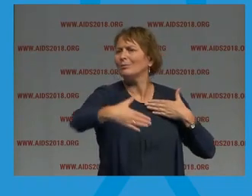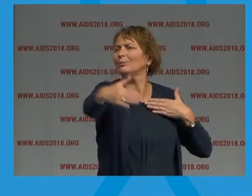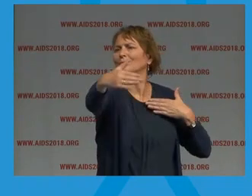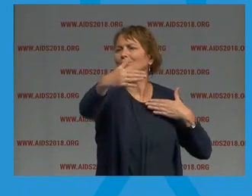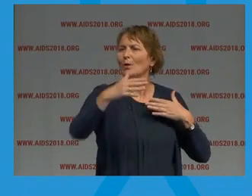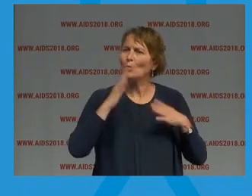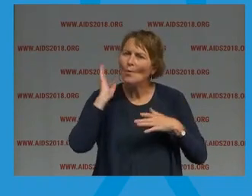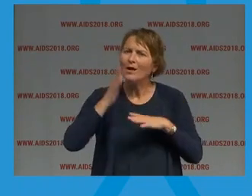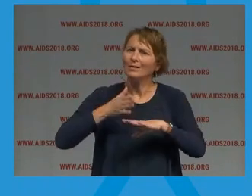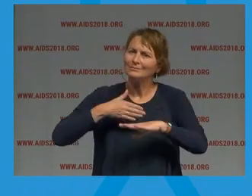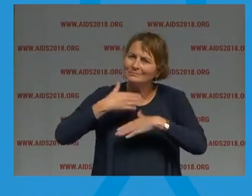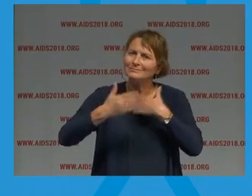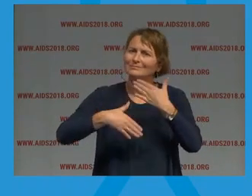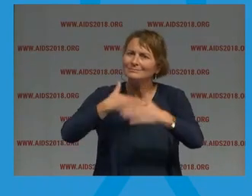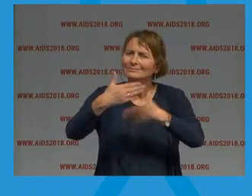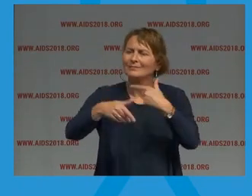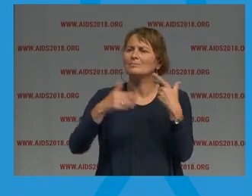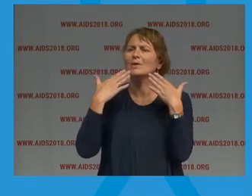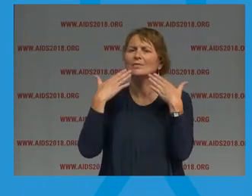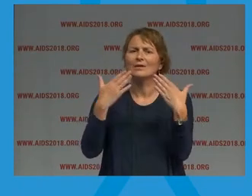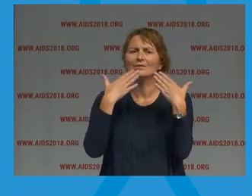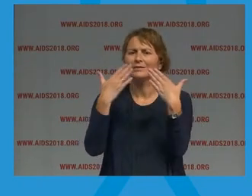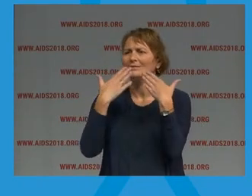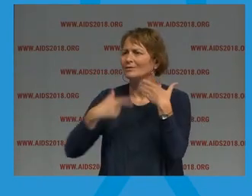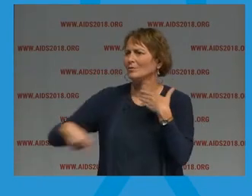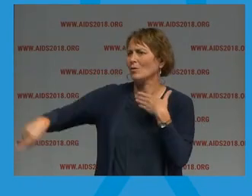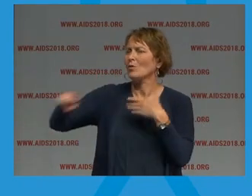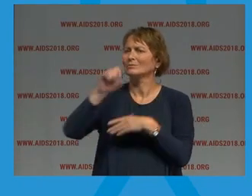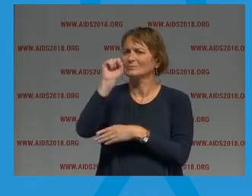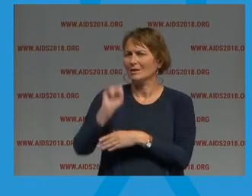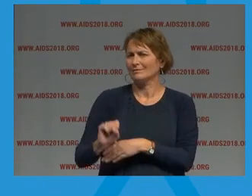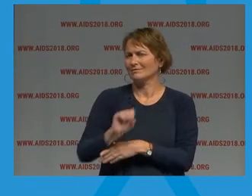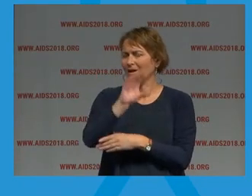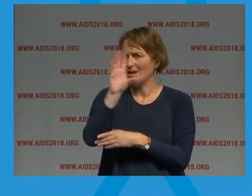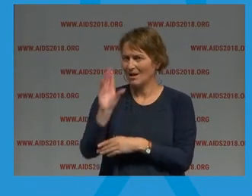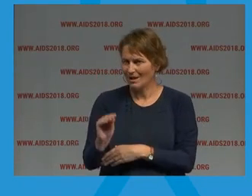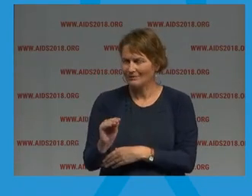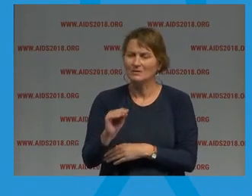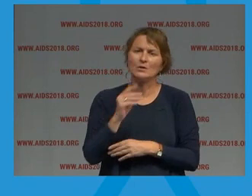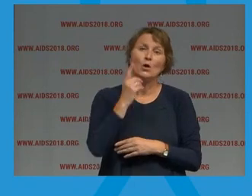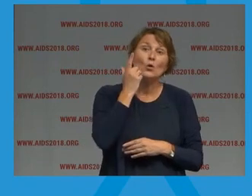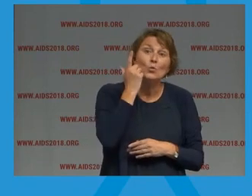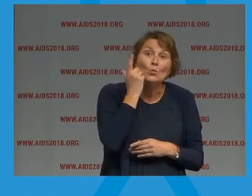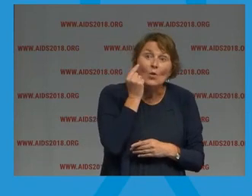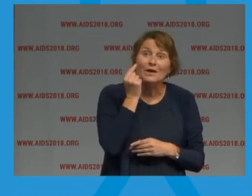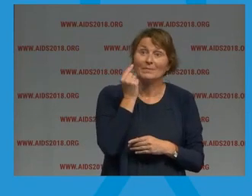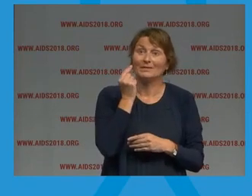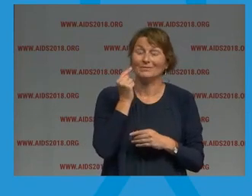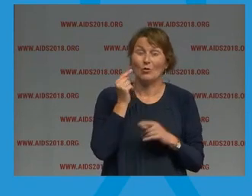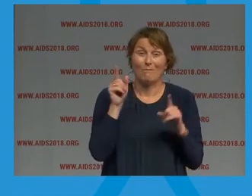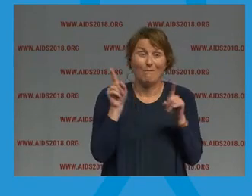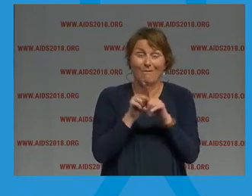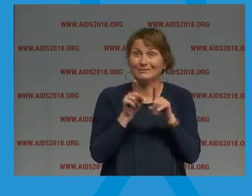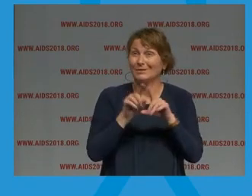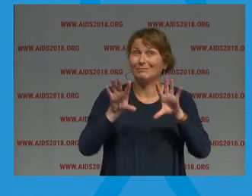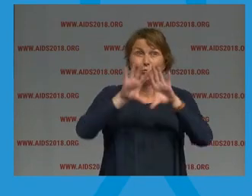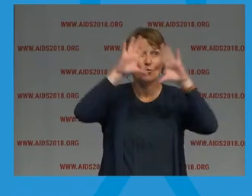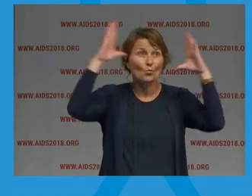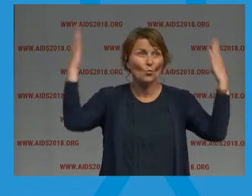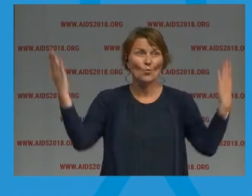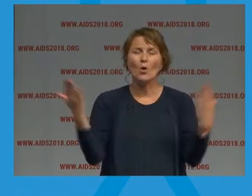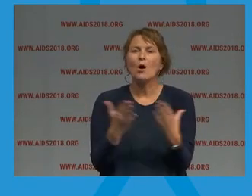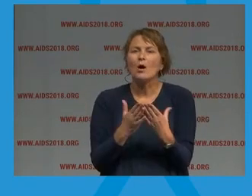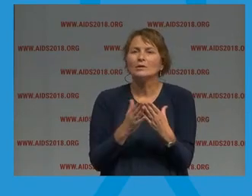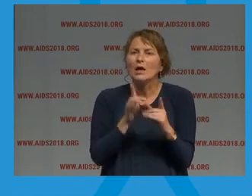to say thank you to each and everyone in South Africa, women around the world who've decided to